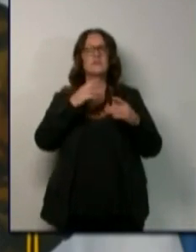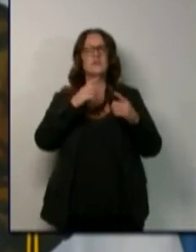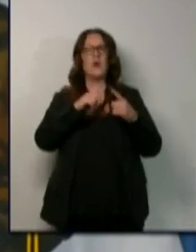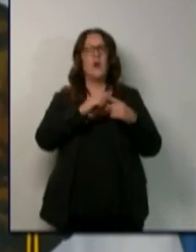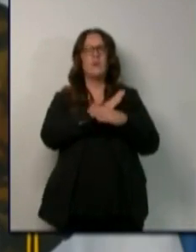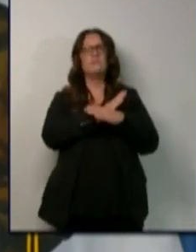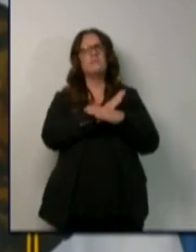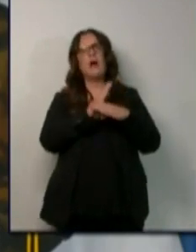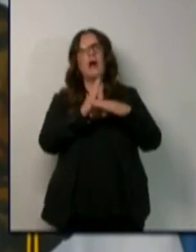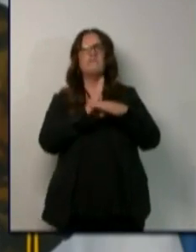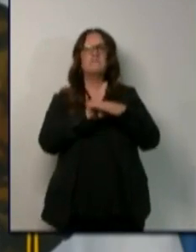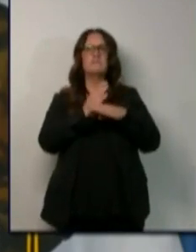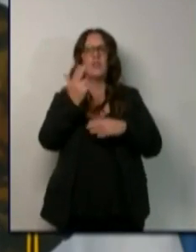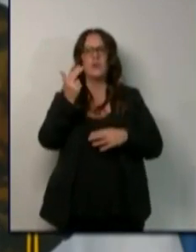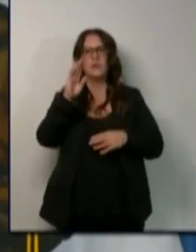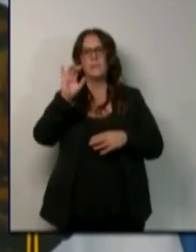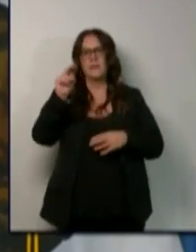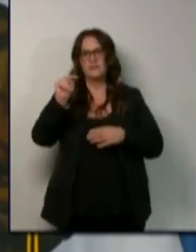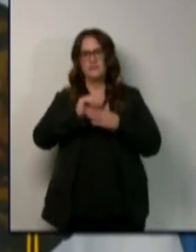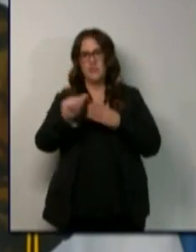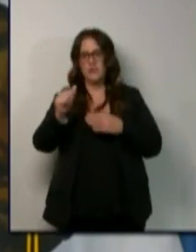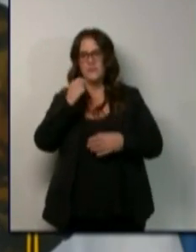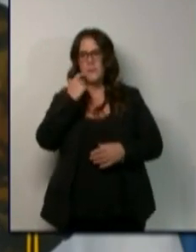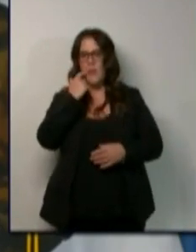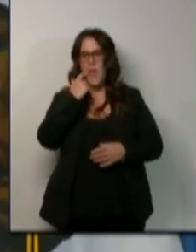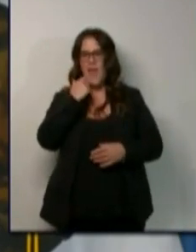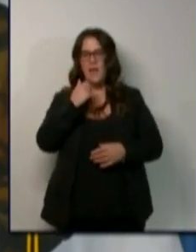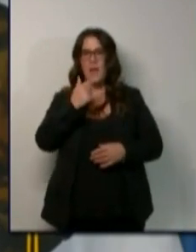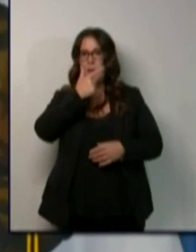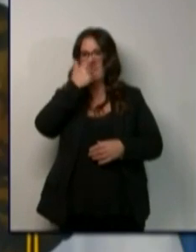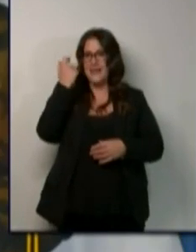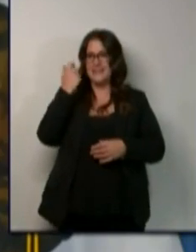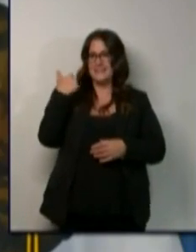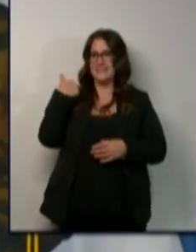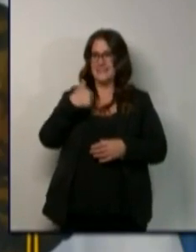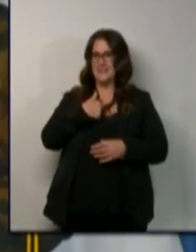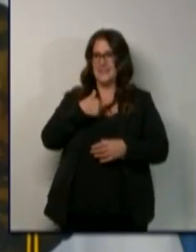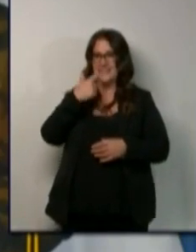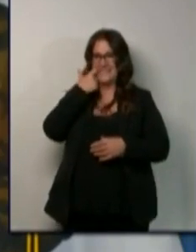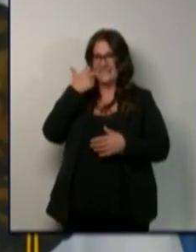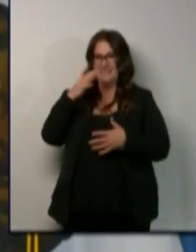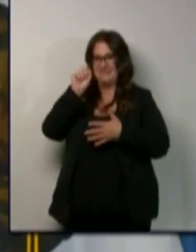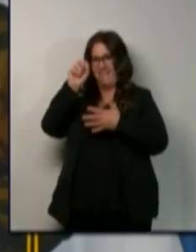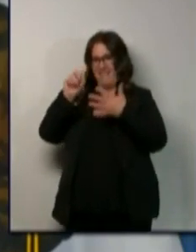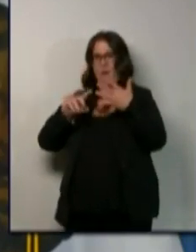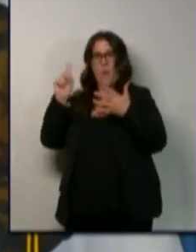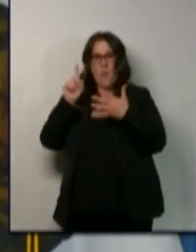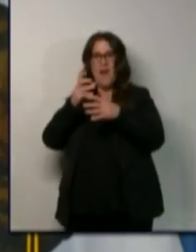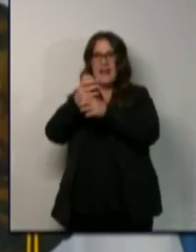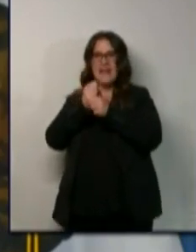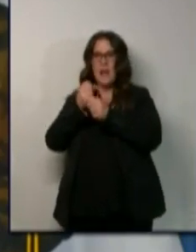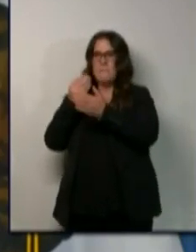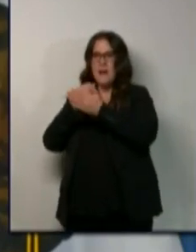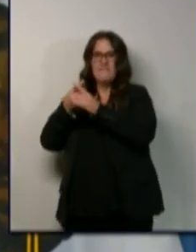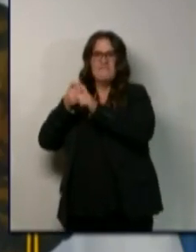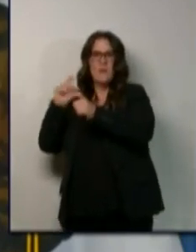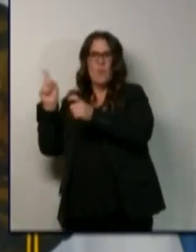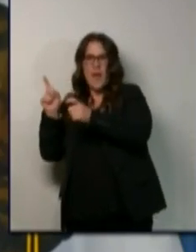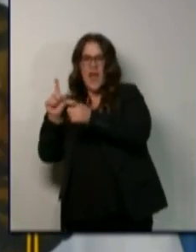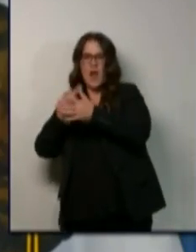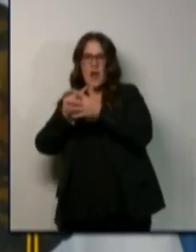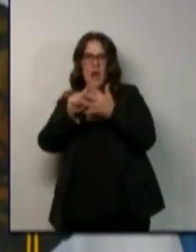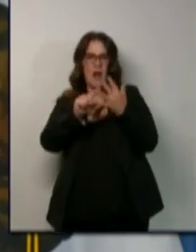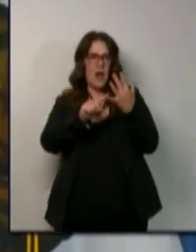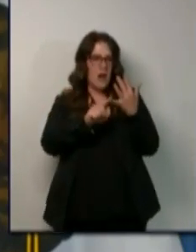I don't want to confuse you. But with these additional supports that I mentioned and the commitment of a supplemental